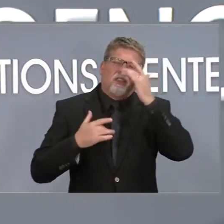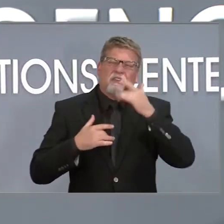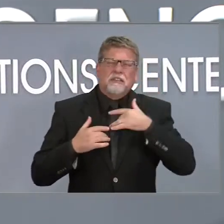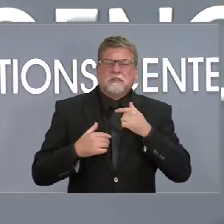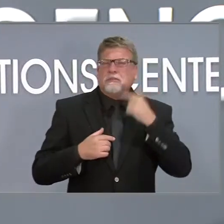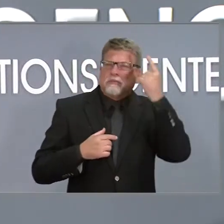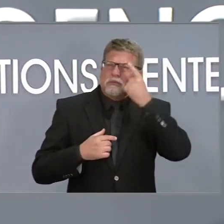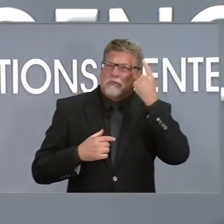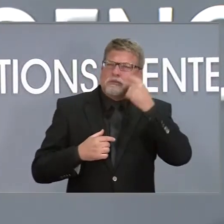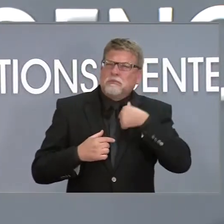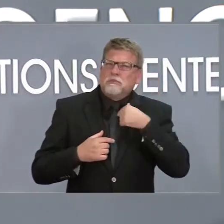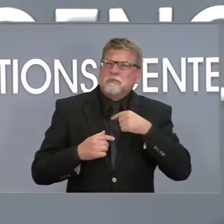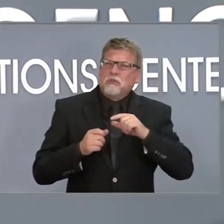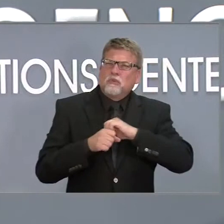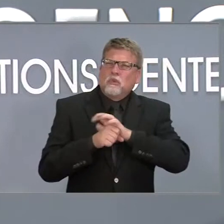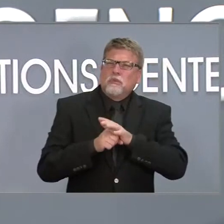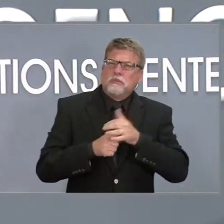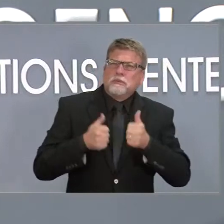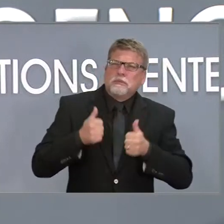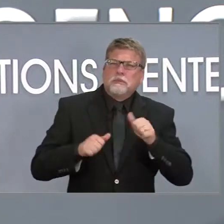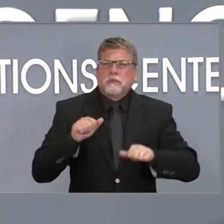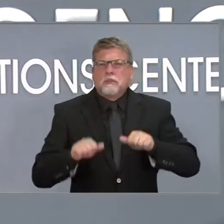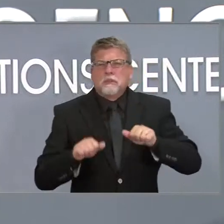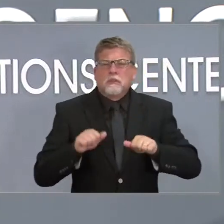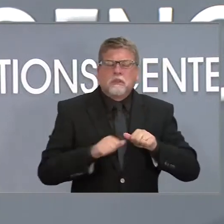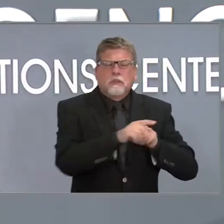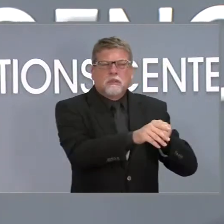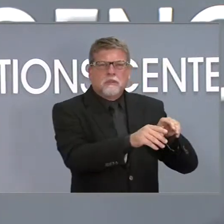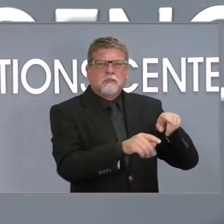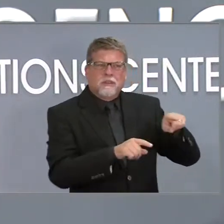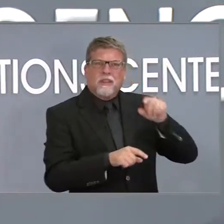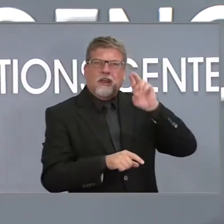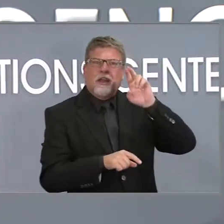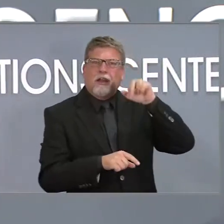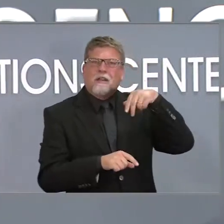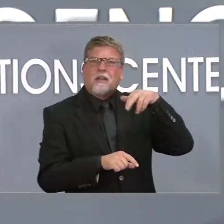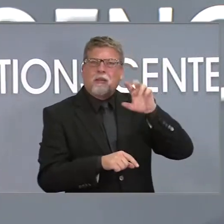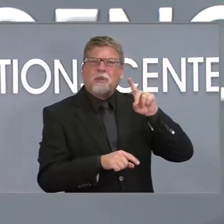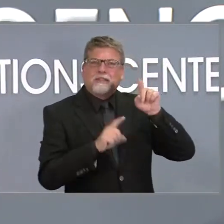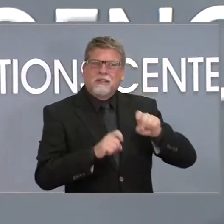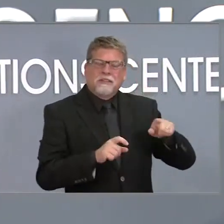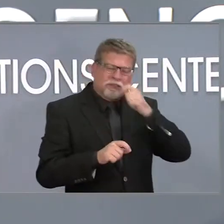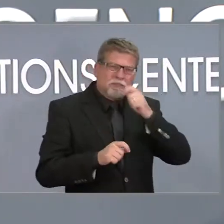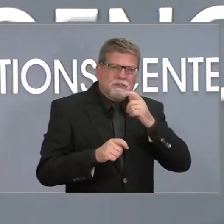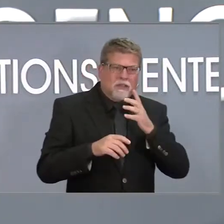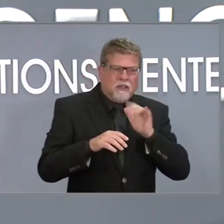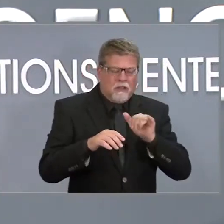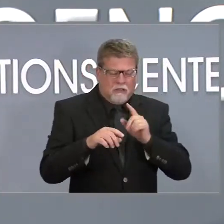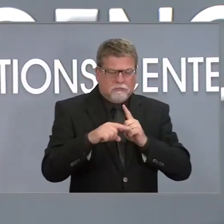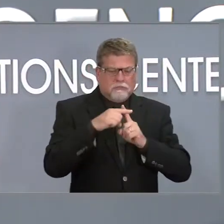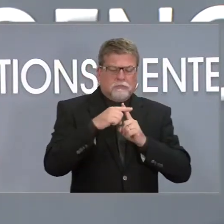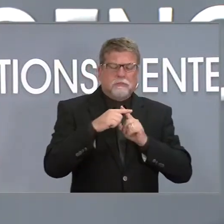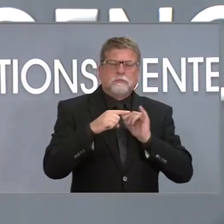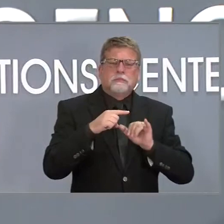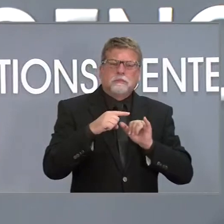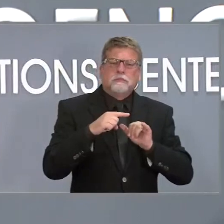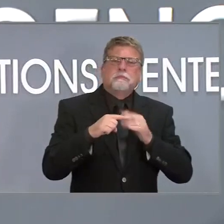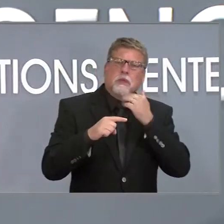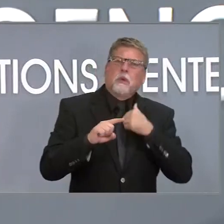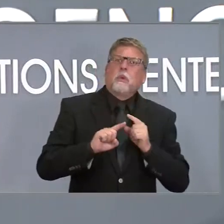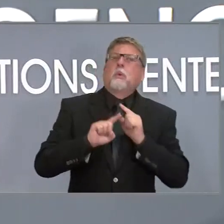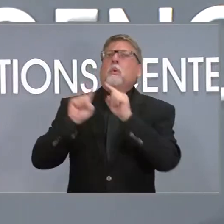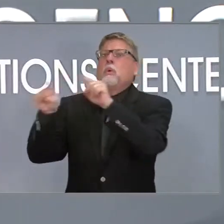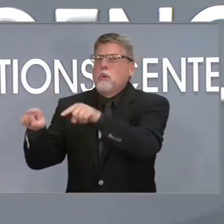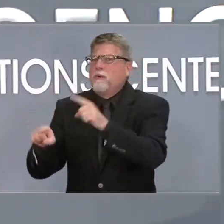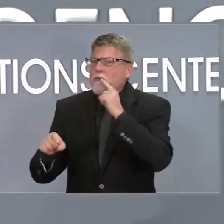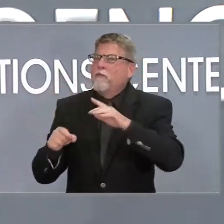it is something that they should go get a more official or PCR test. They could do that rapid test at home. Thanks.